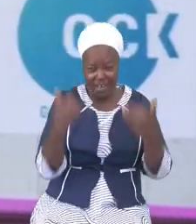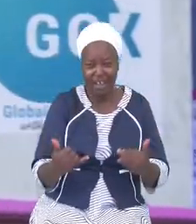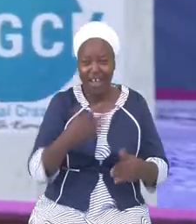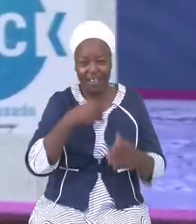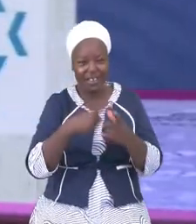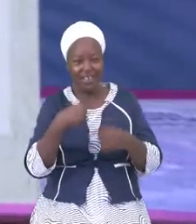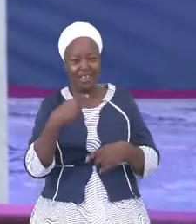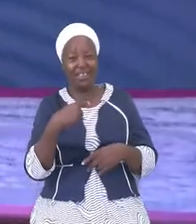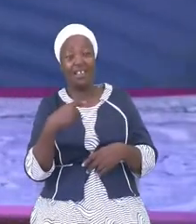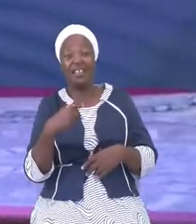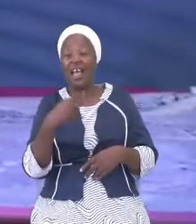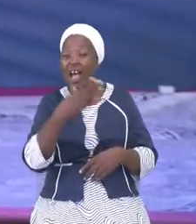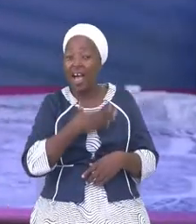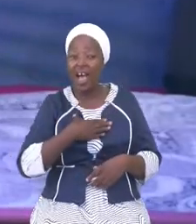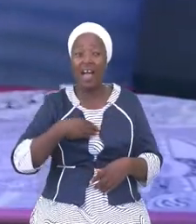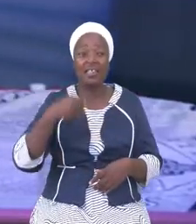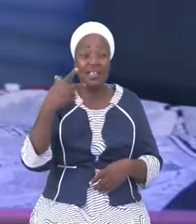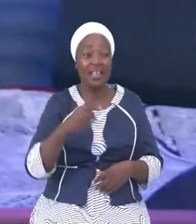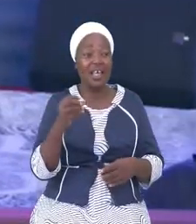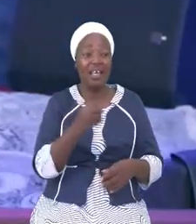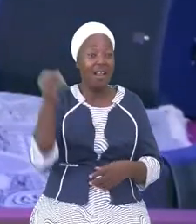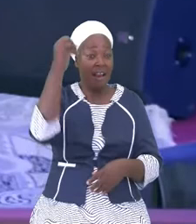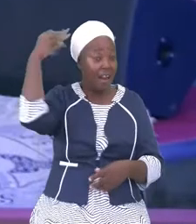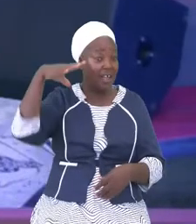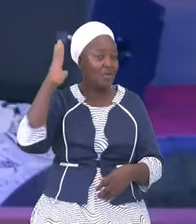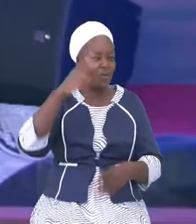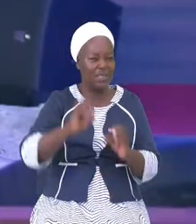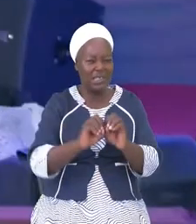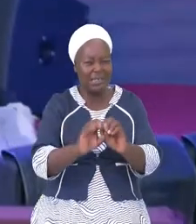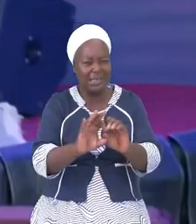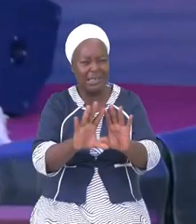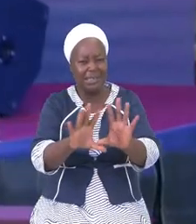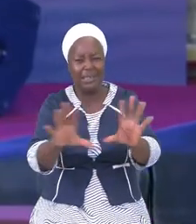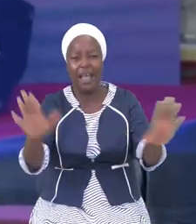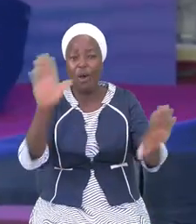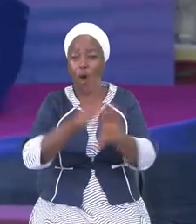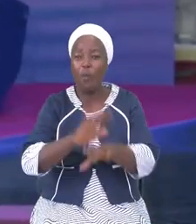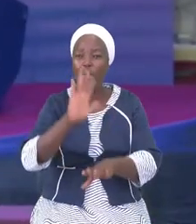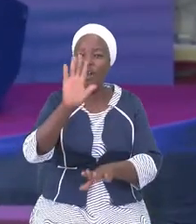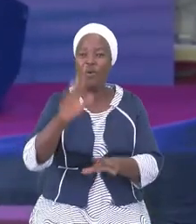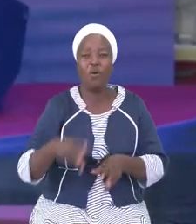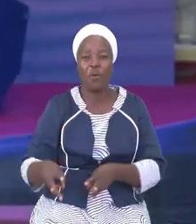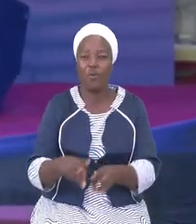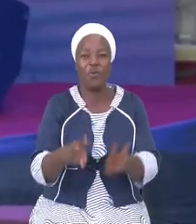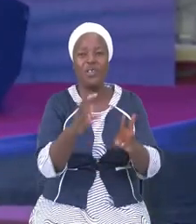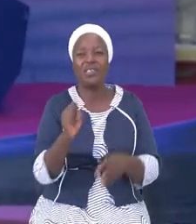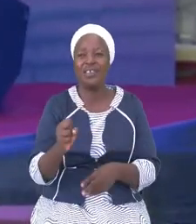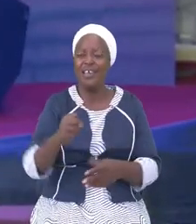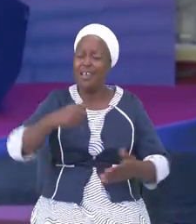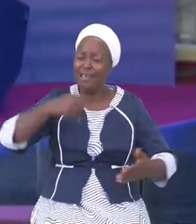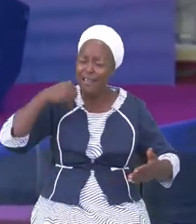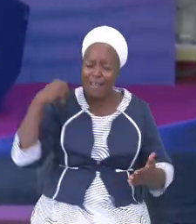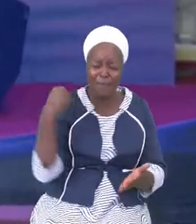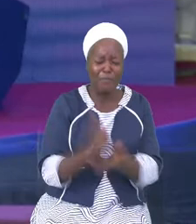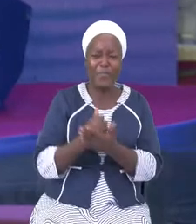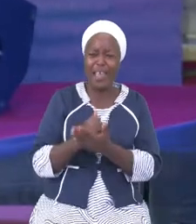says, and the light shall shine upon thy ways.